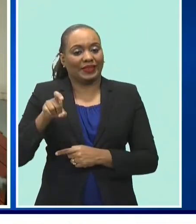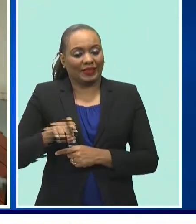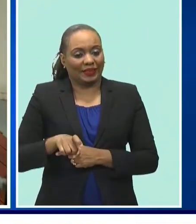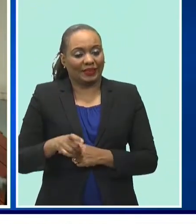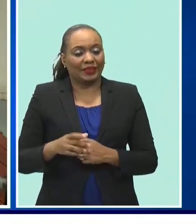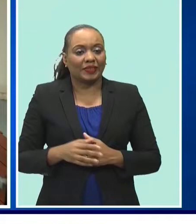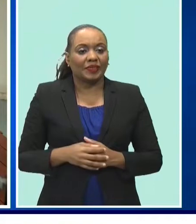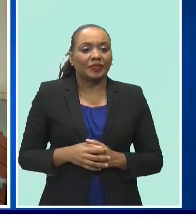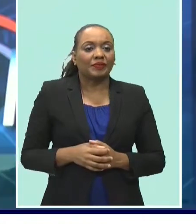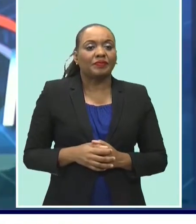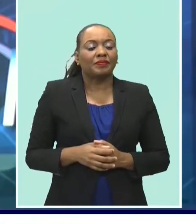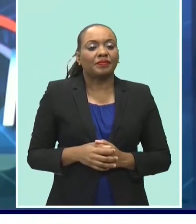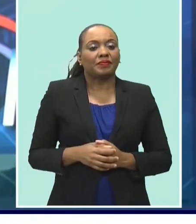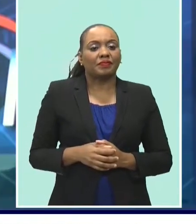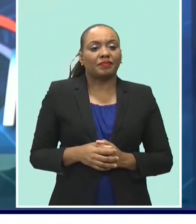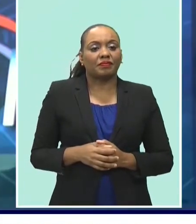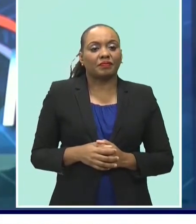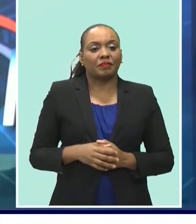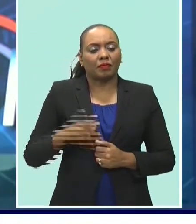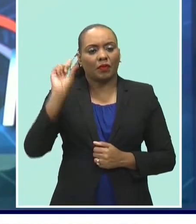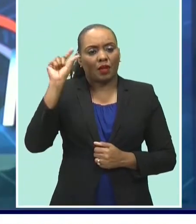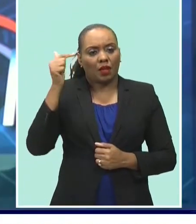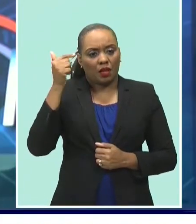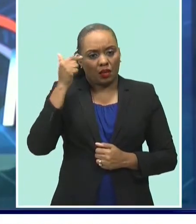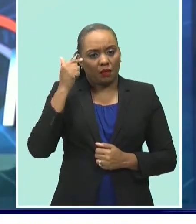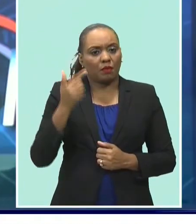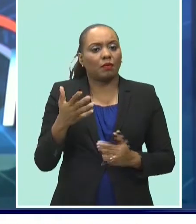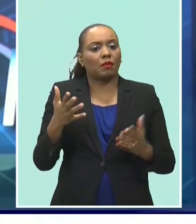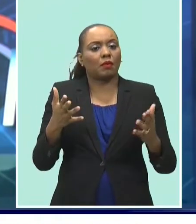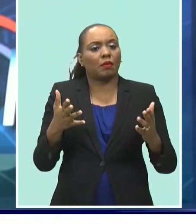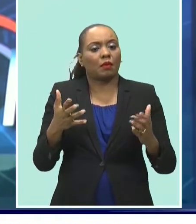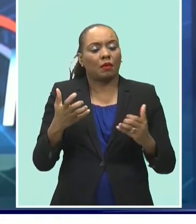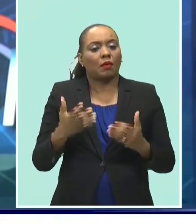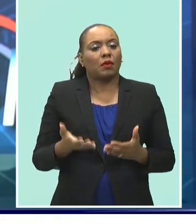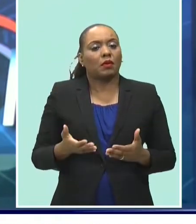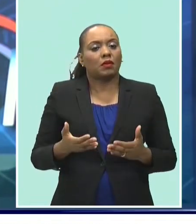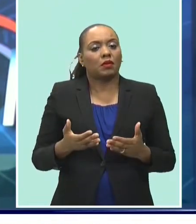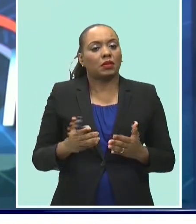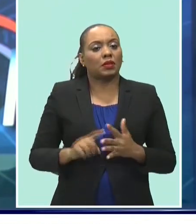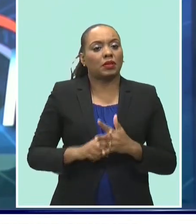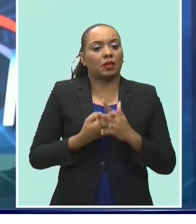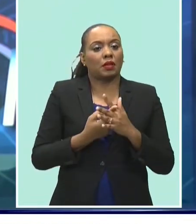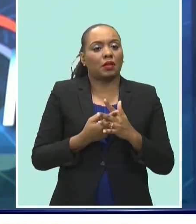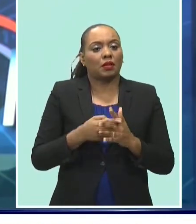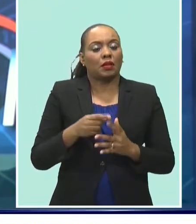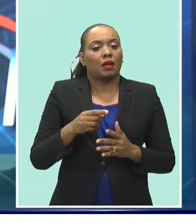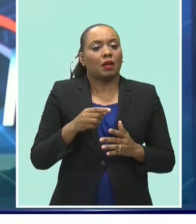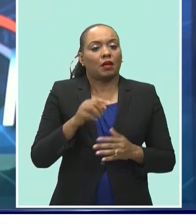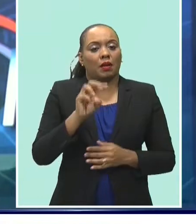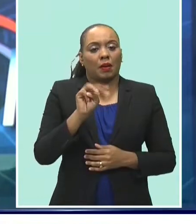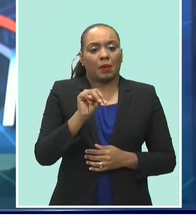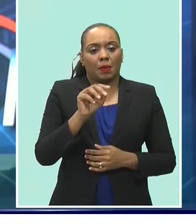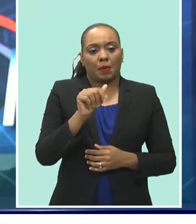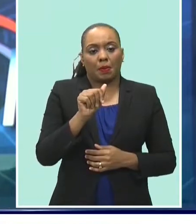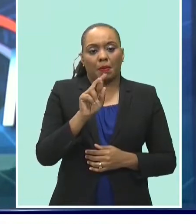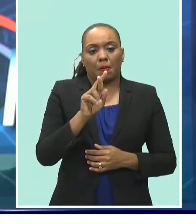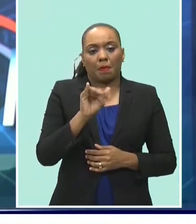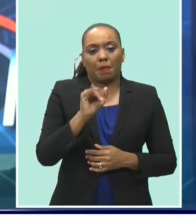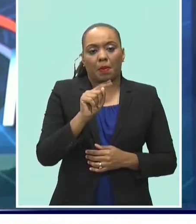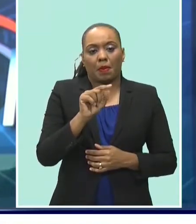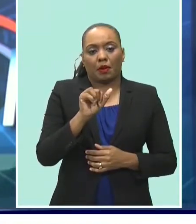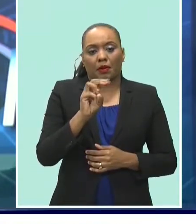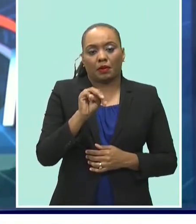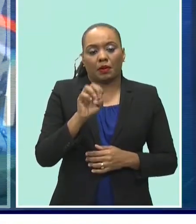Griffith, CBC News. The government is moving to roll out maritime studies at local tertiary level institutions. That's the word